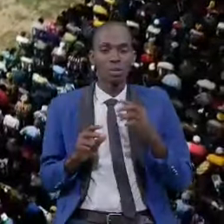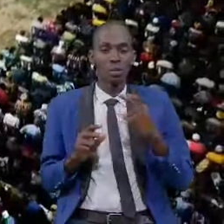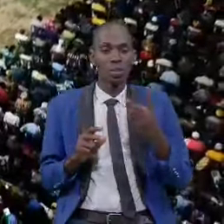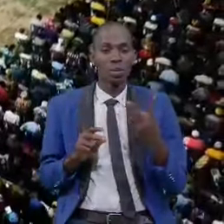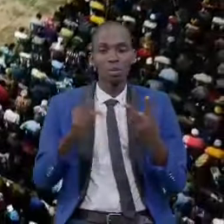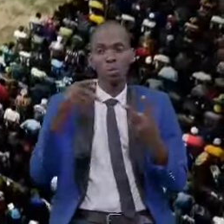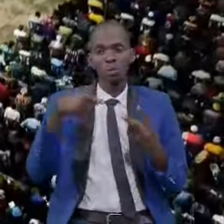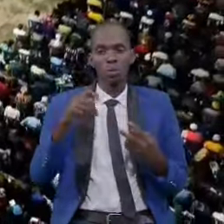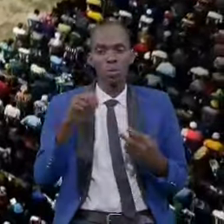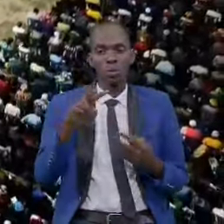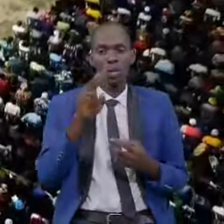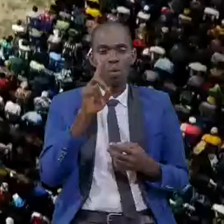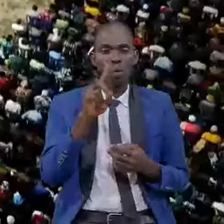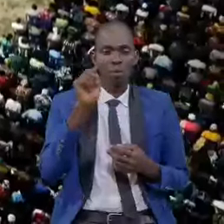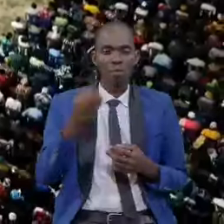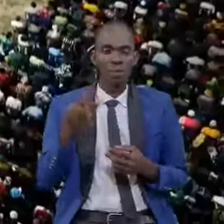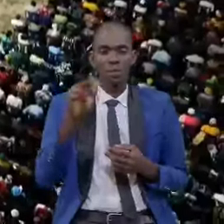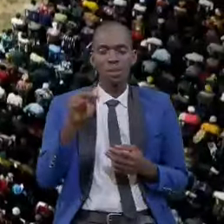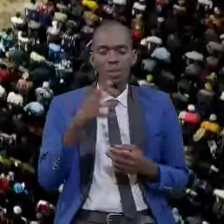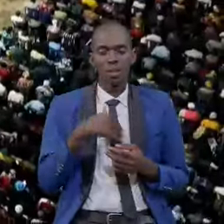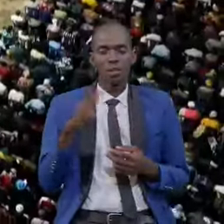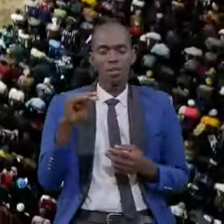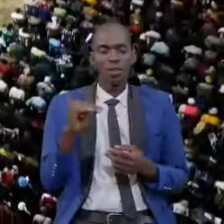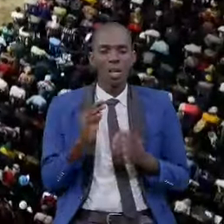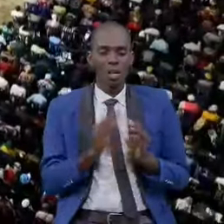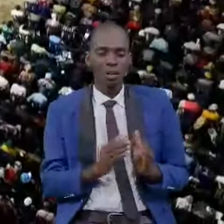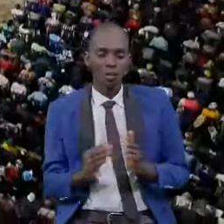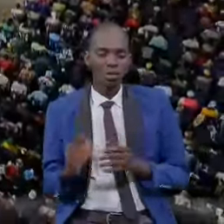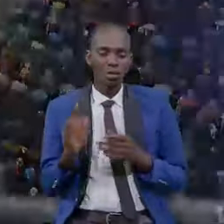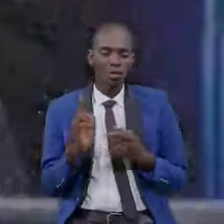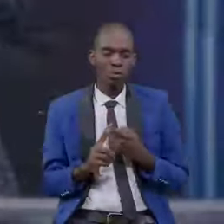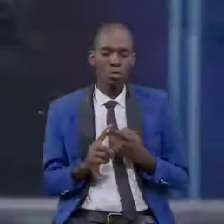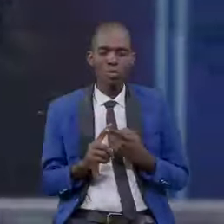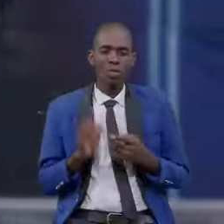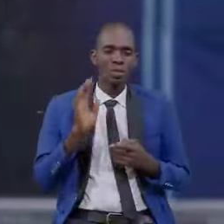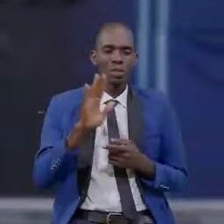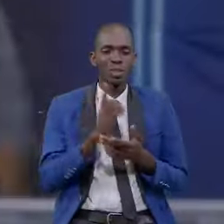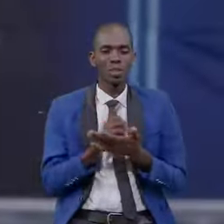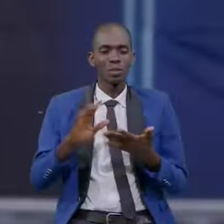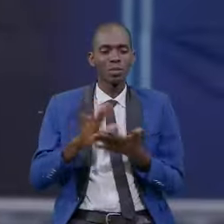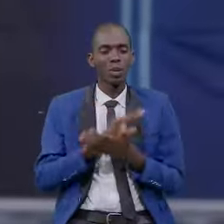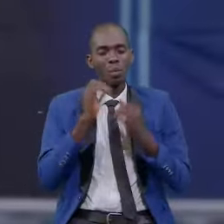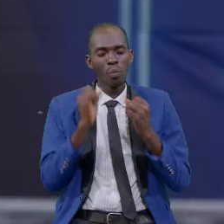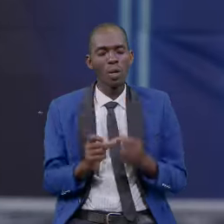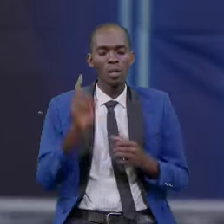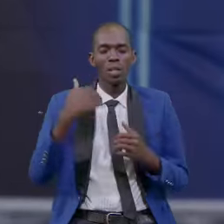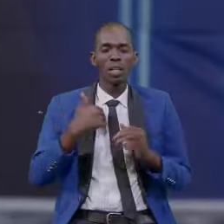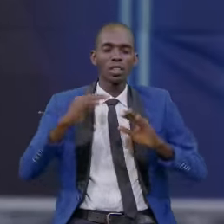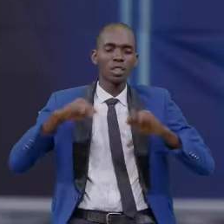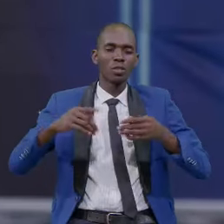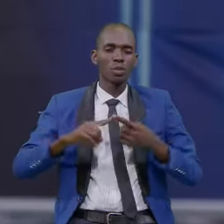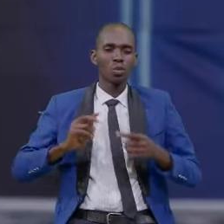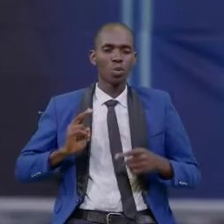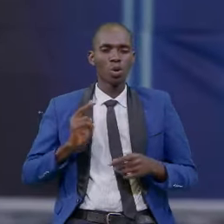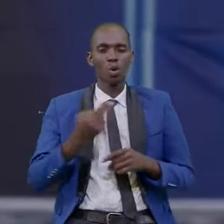as his divine power, he has given unto us all things. He has